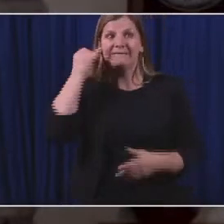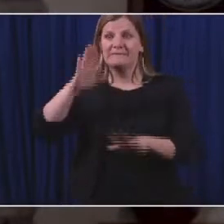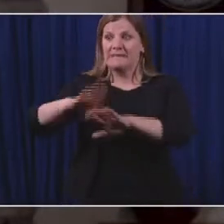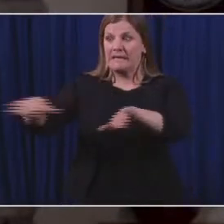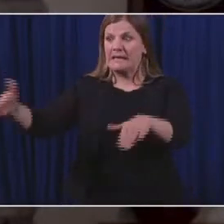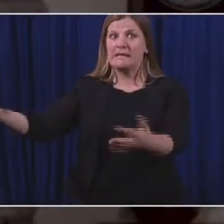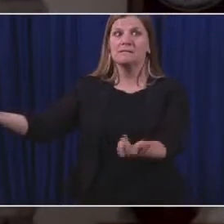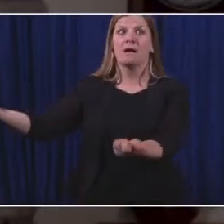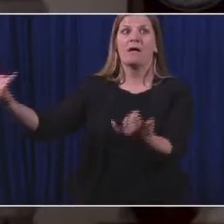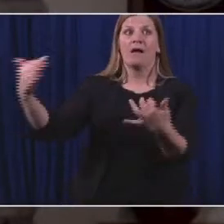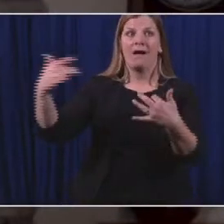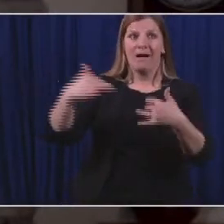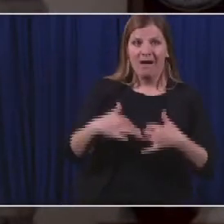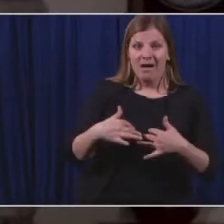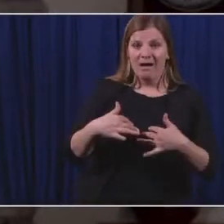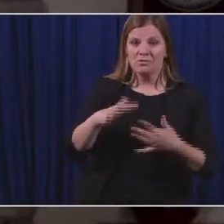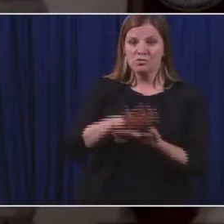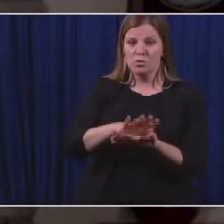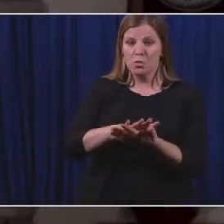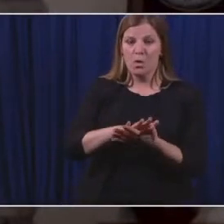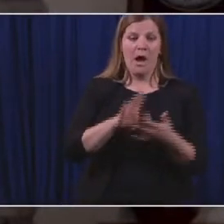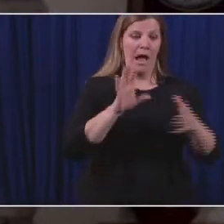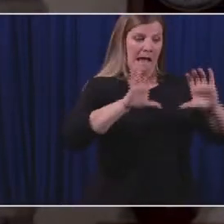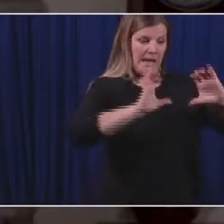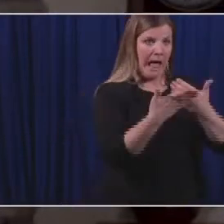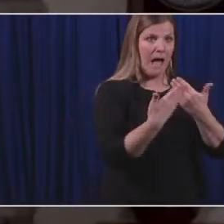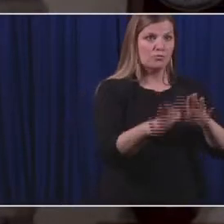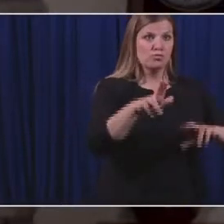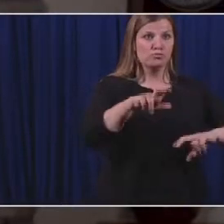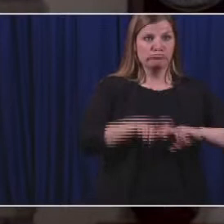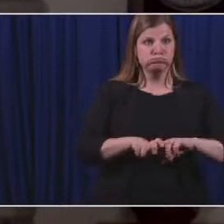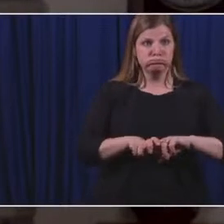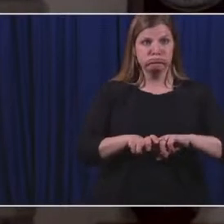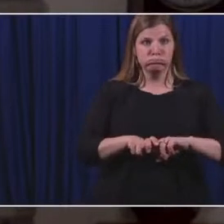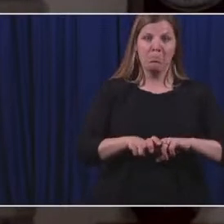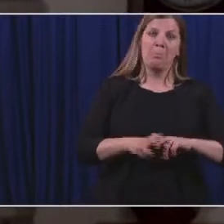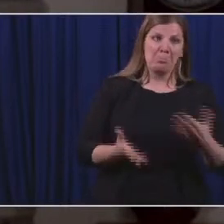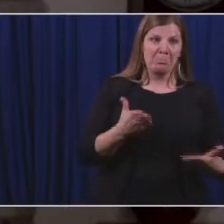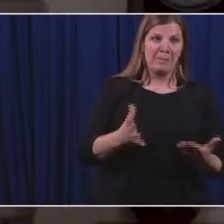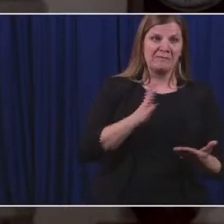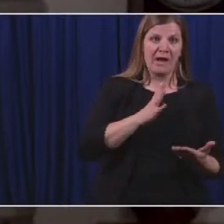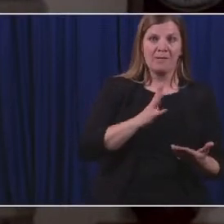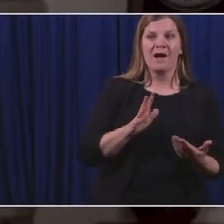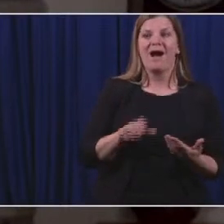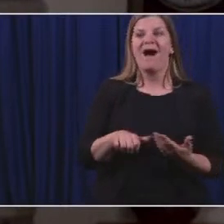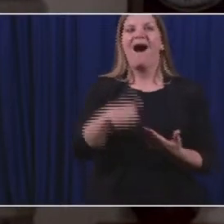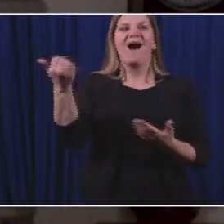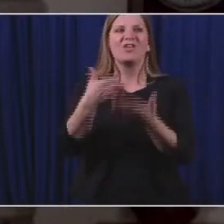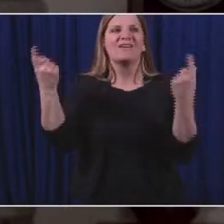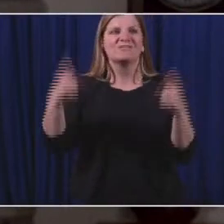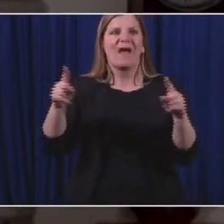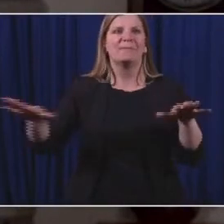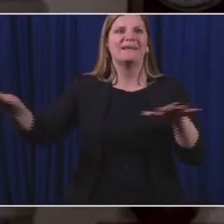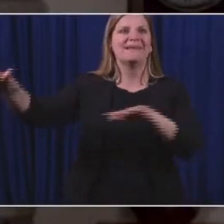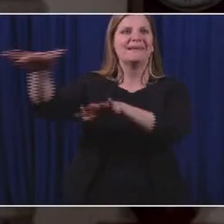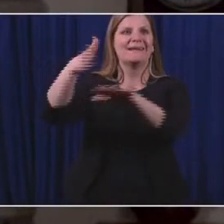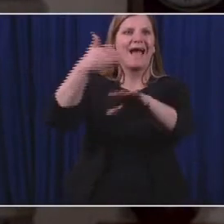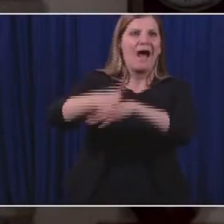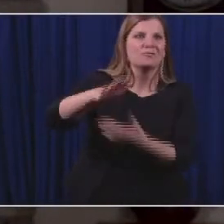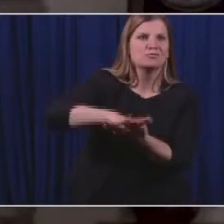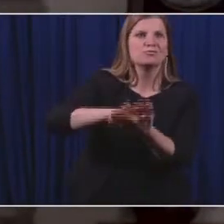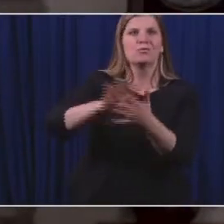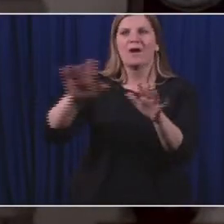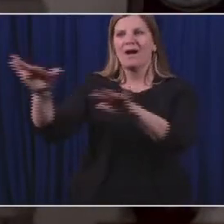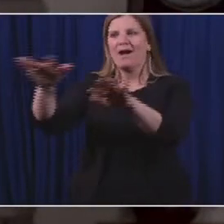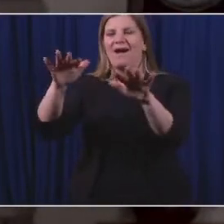that are going on outside that classroom and outside the school, as far as people moving around. So we tried, John, to